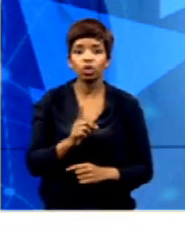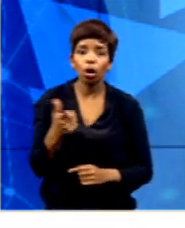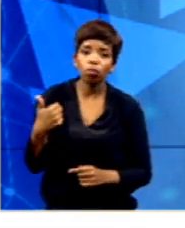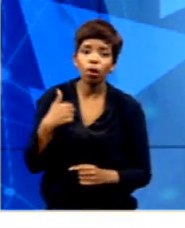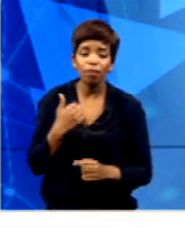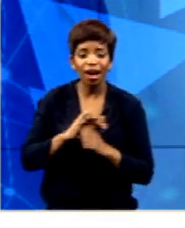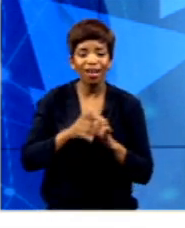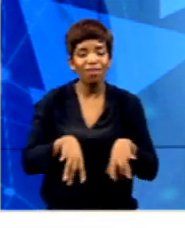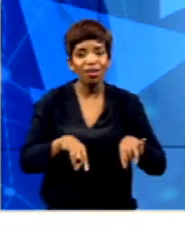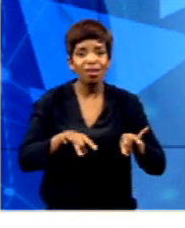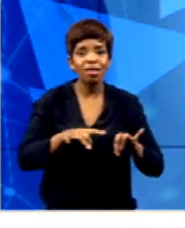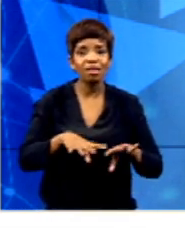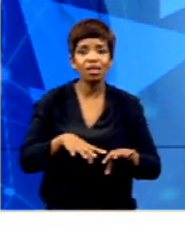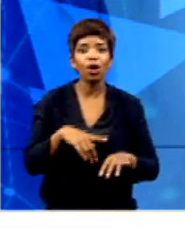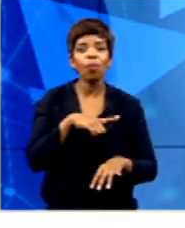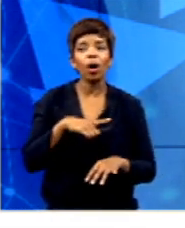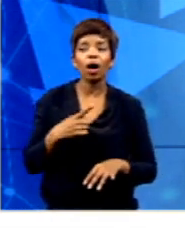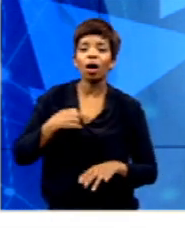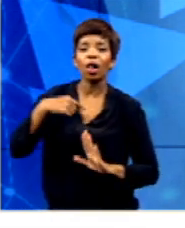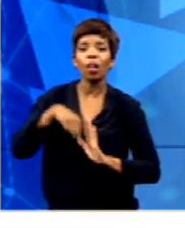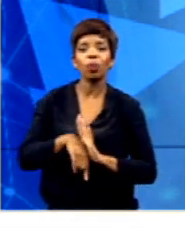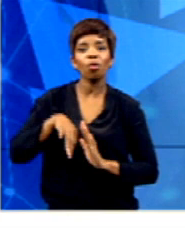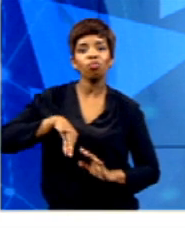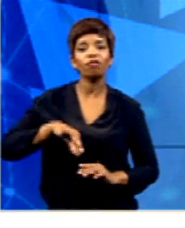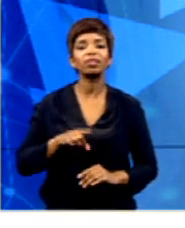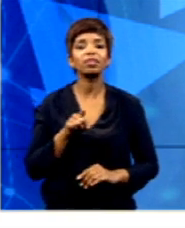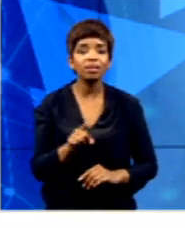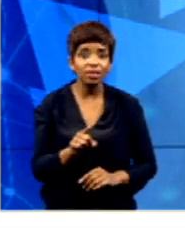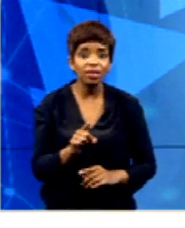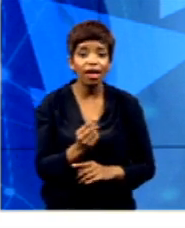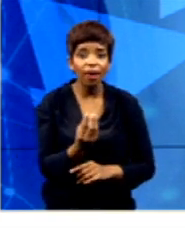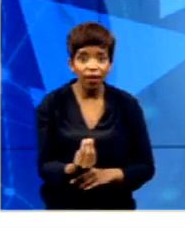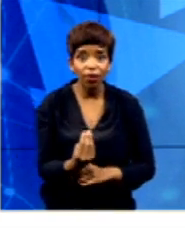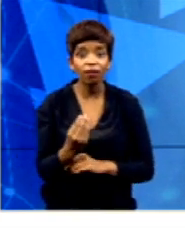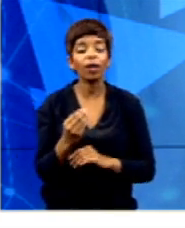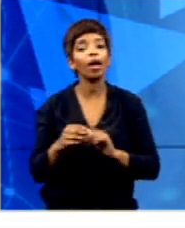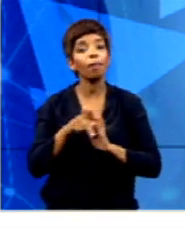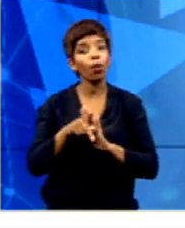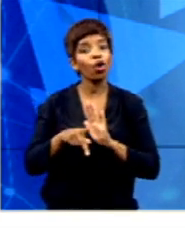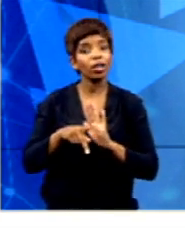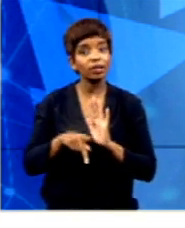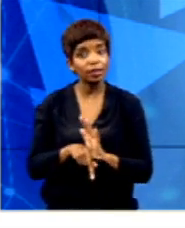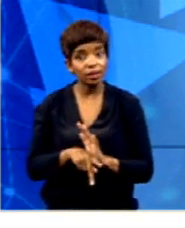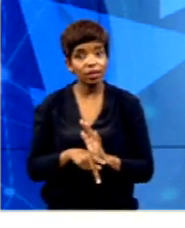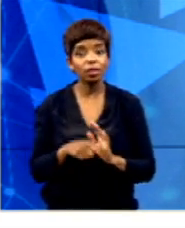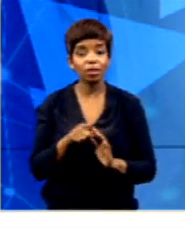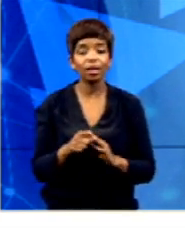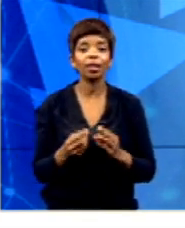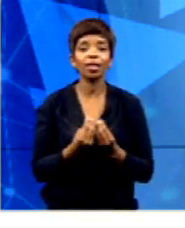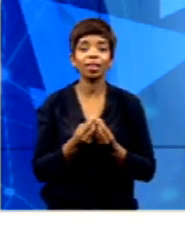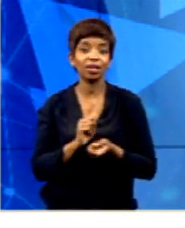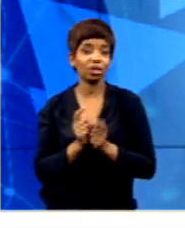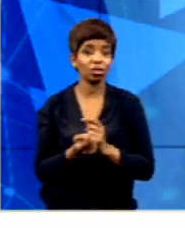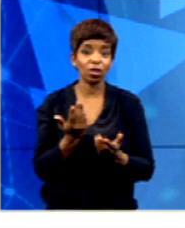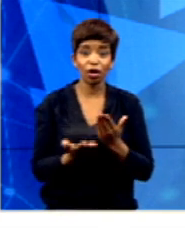business interruption or loss of profits. On a commercial policy, there are brokers. We've already received complaints from consumers saying, I phoned